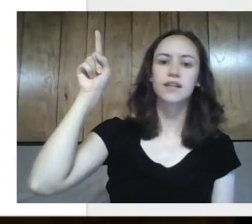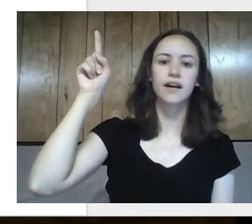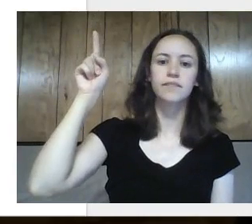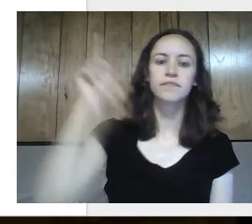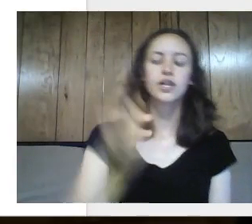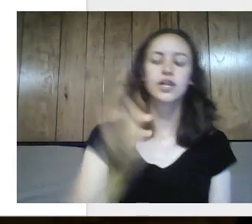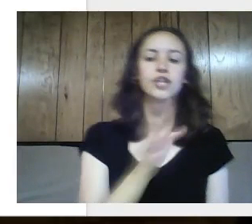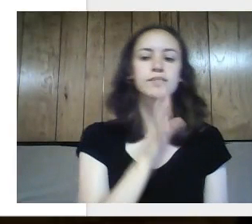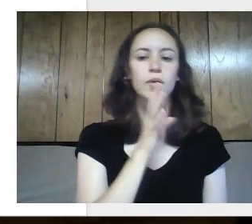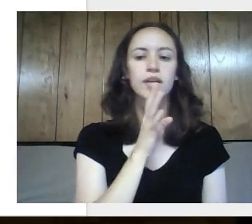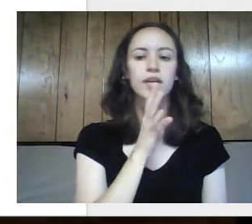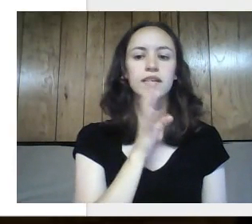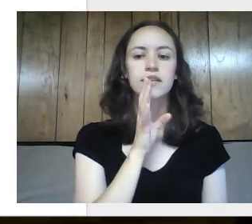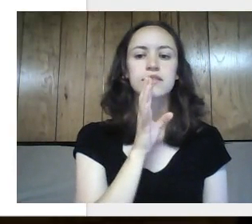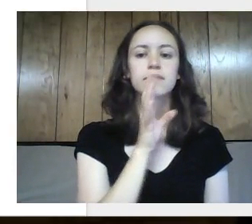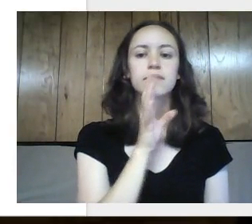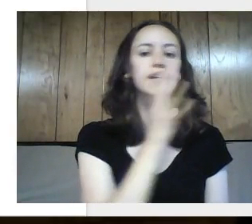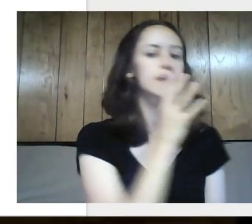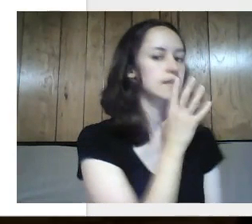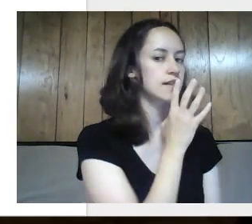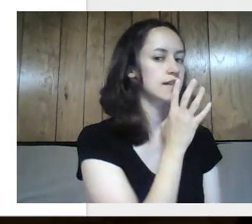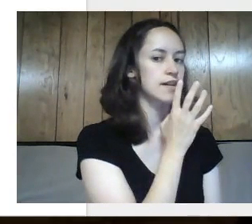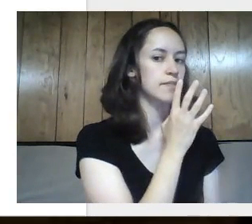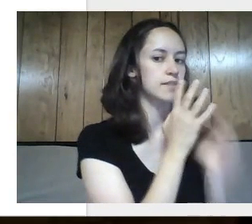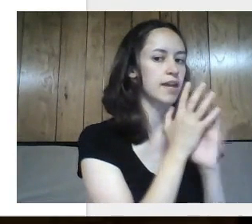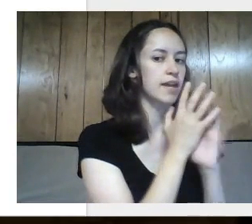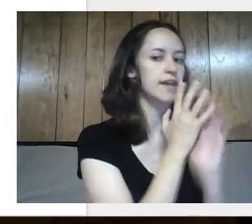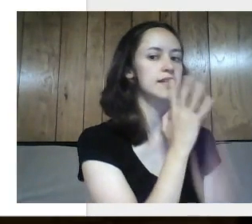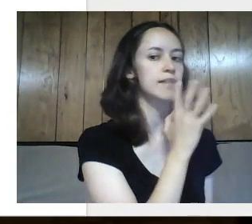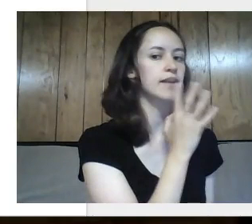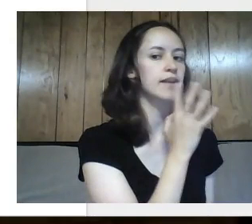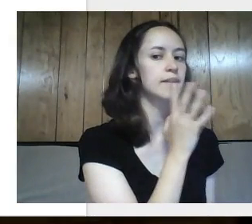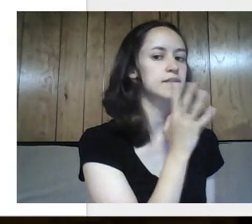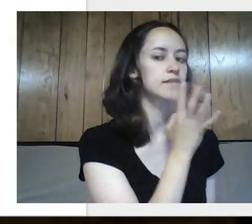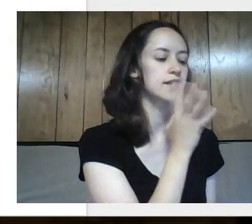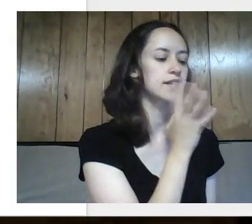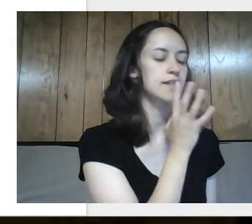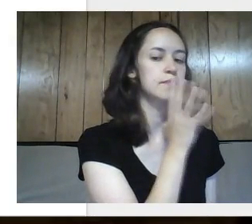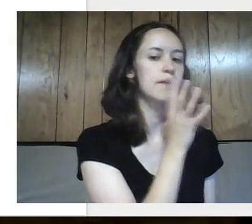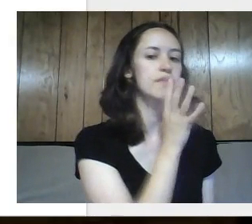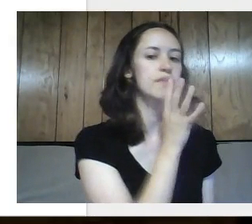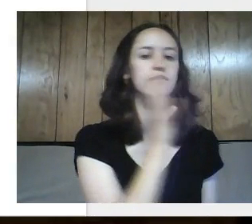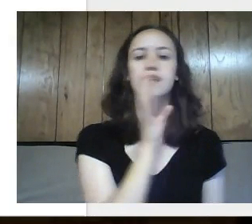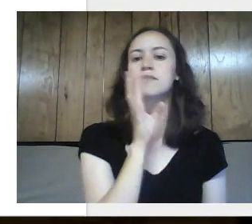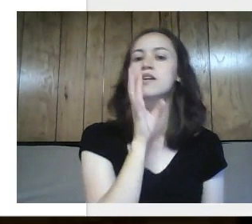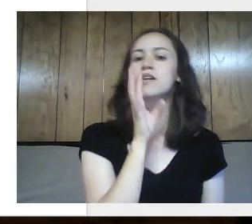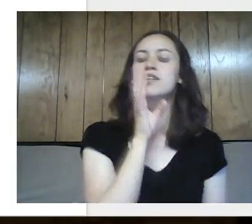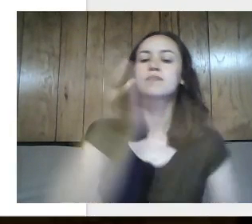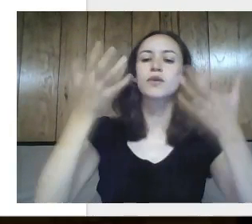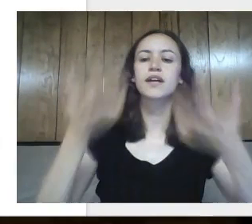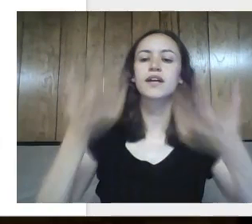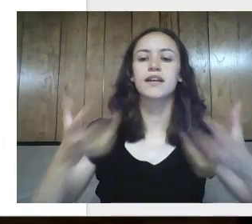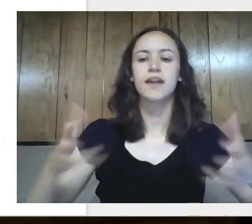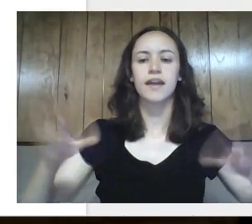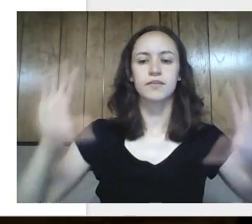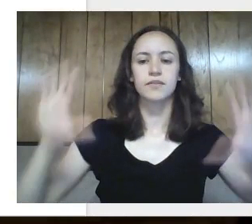up to God. Spoken, speak, that's my hand is at my lips and it taps my mouth a few times.